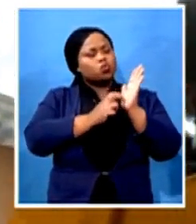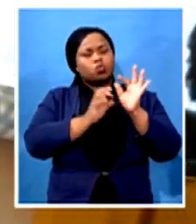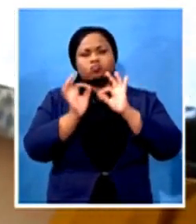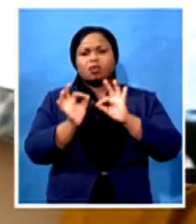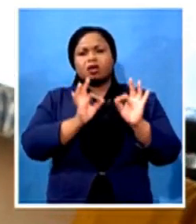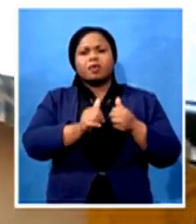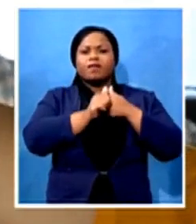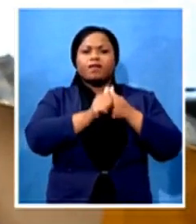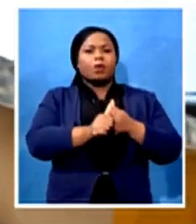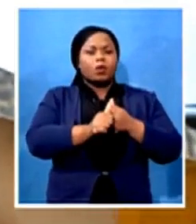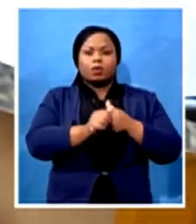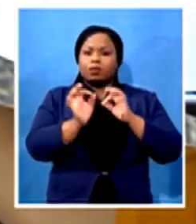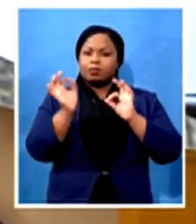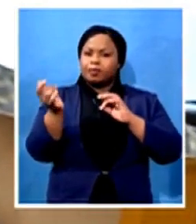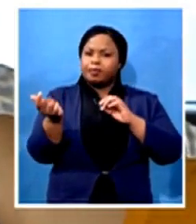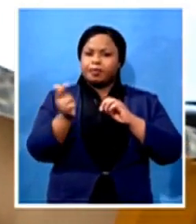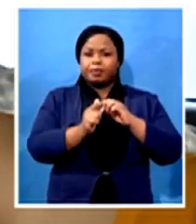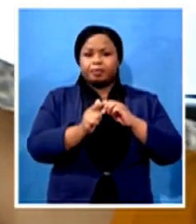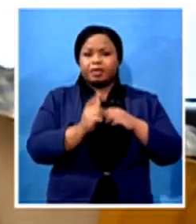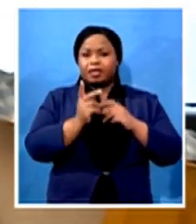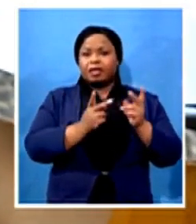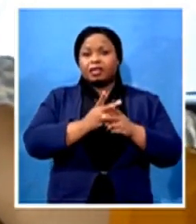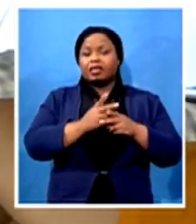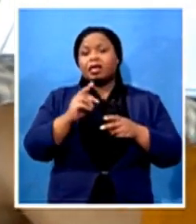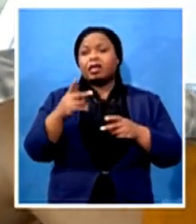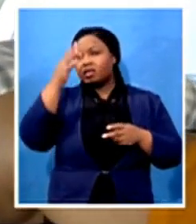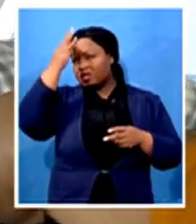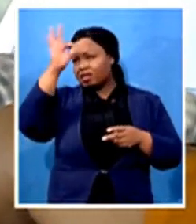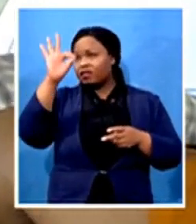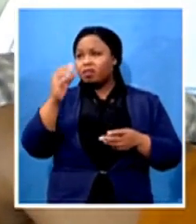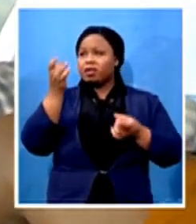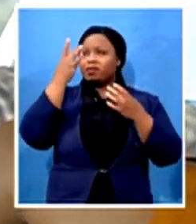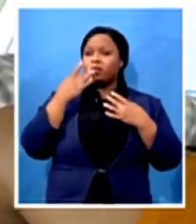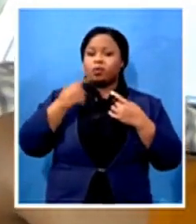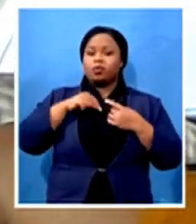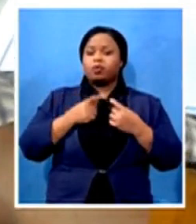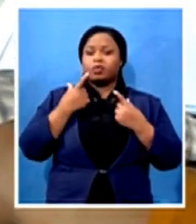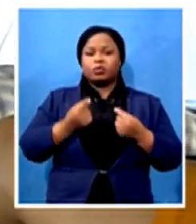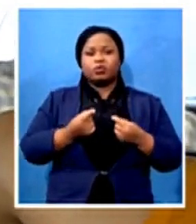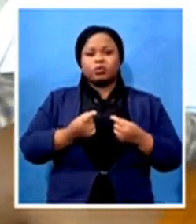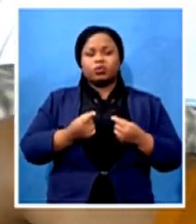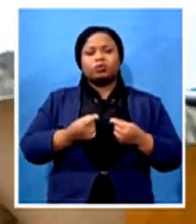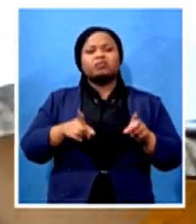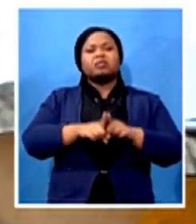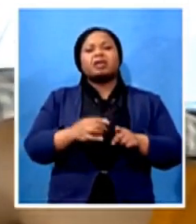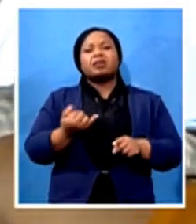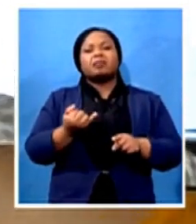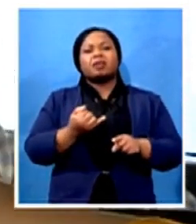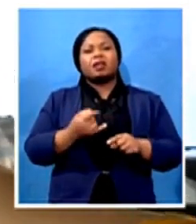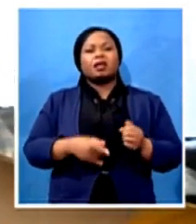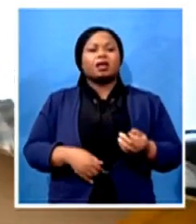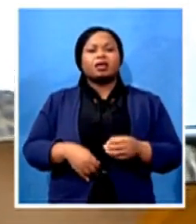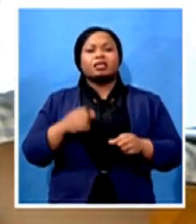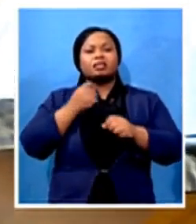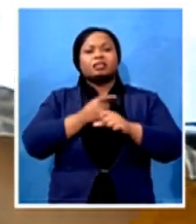were required by the government from the taxi industry, like that of taxi recapitalization. You complied with it. And